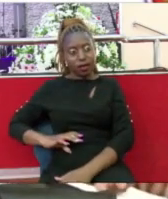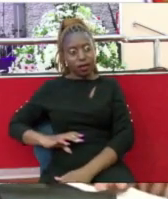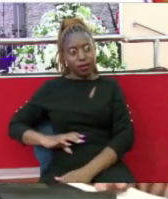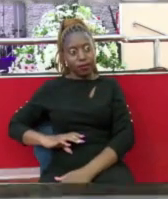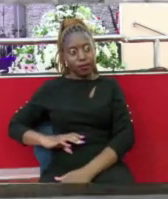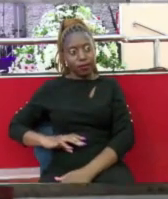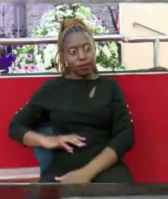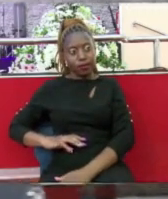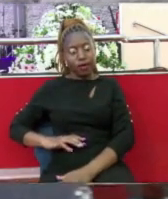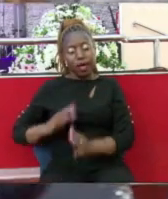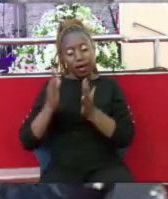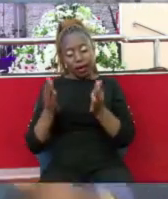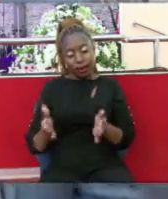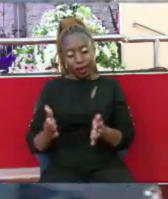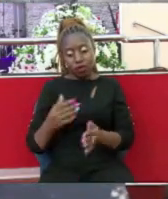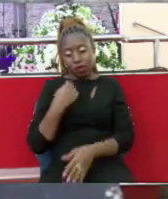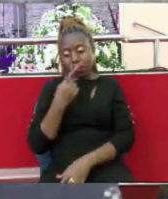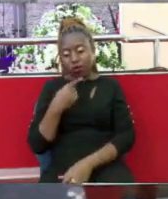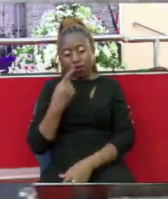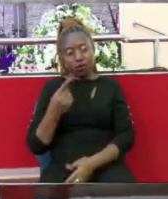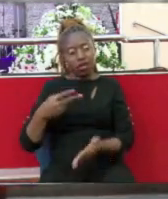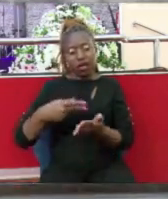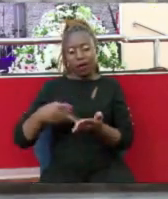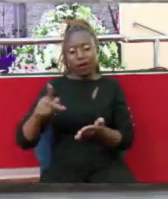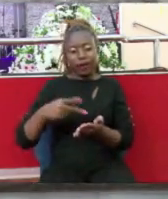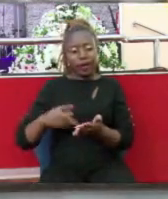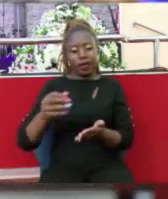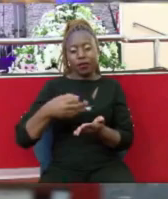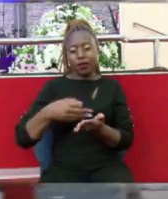and the person who is paying for my rent is not my husband,